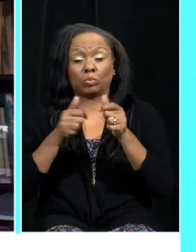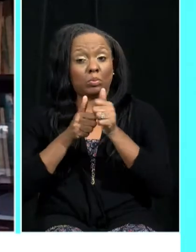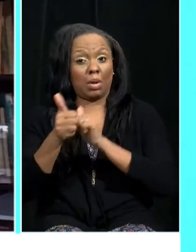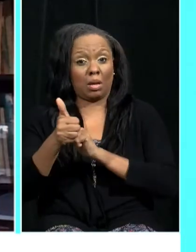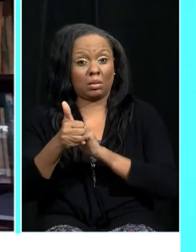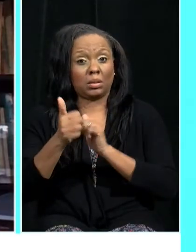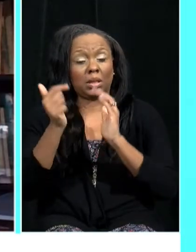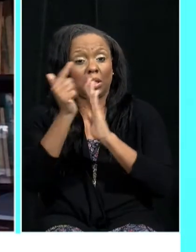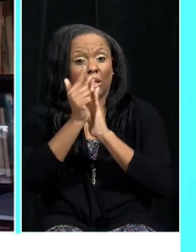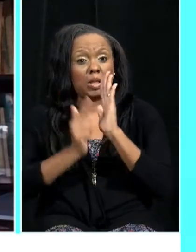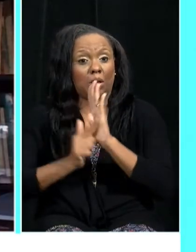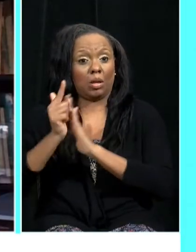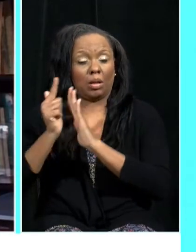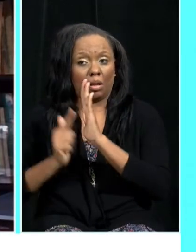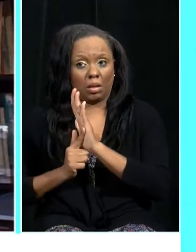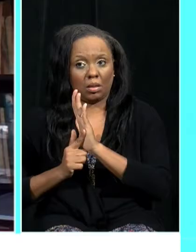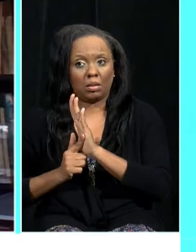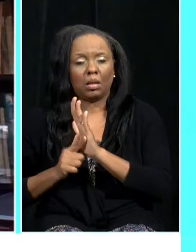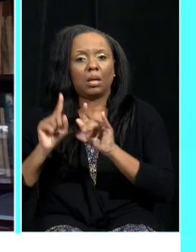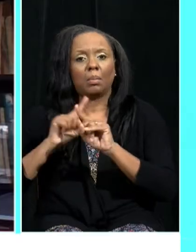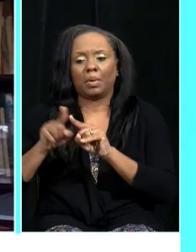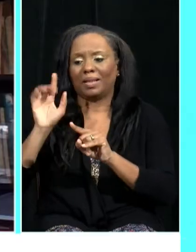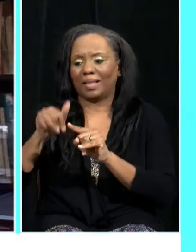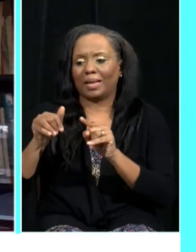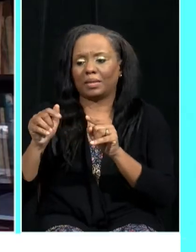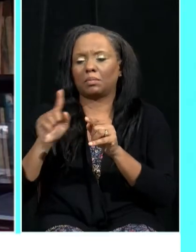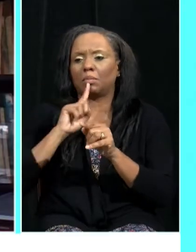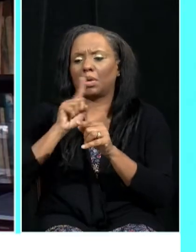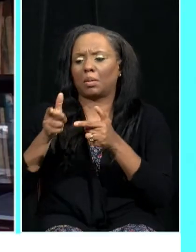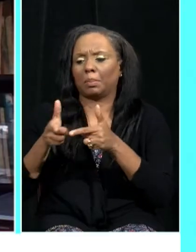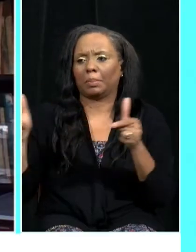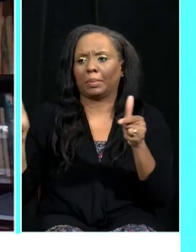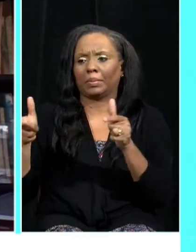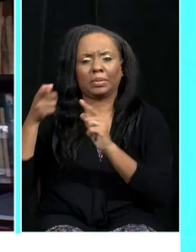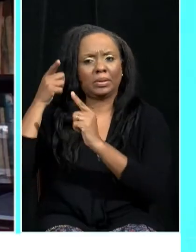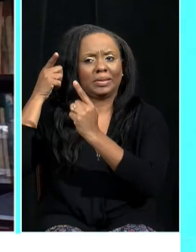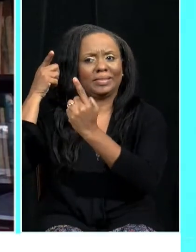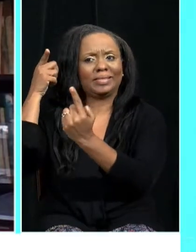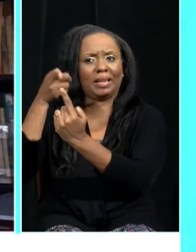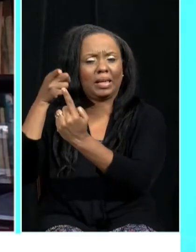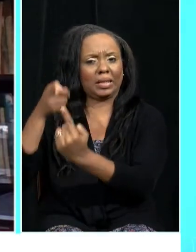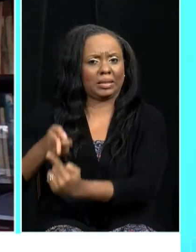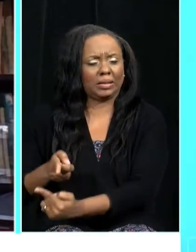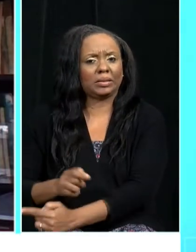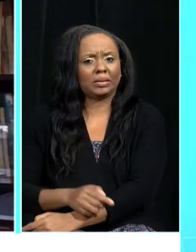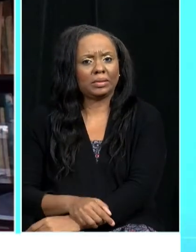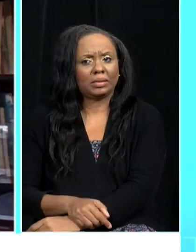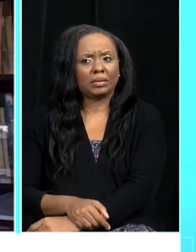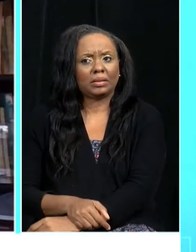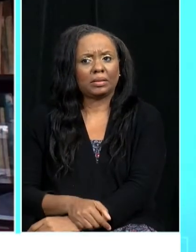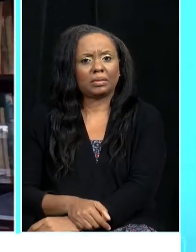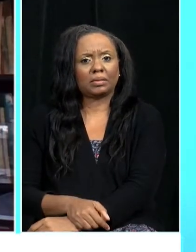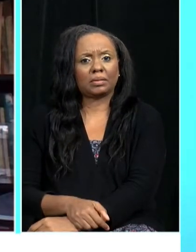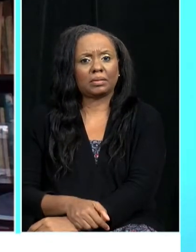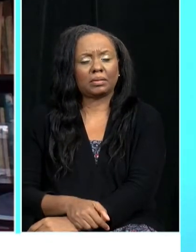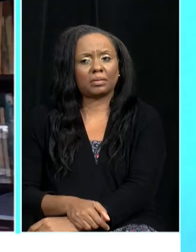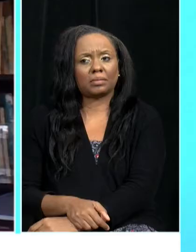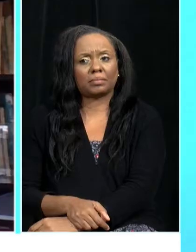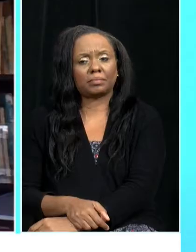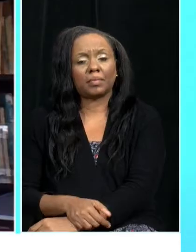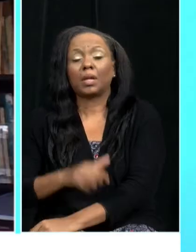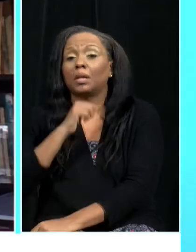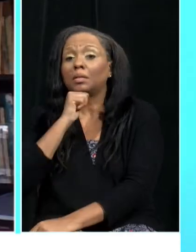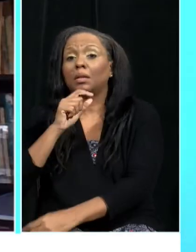are macro targets, which so they are not really targets that speak to the issue that you spoke